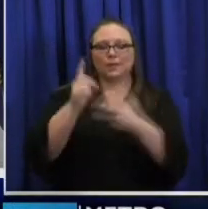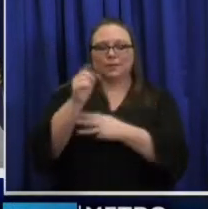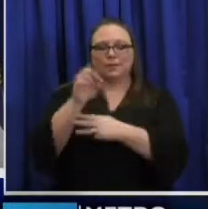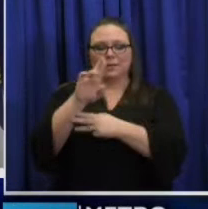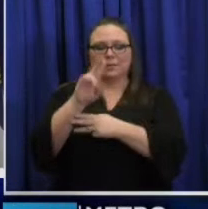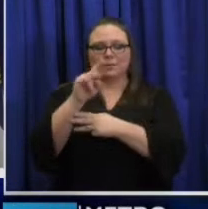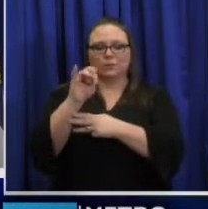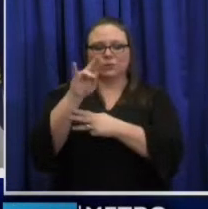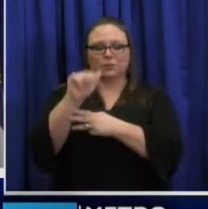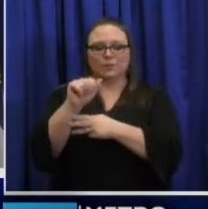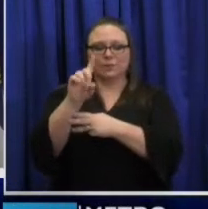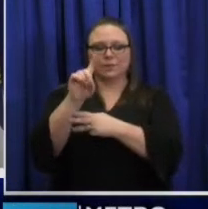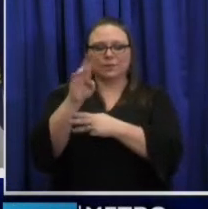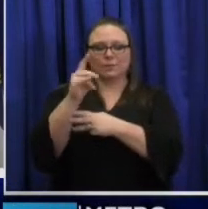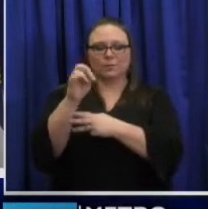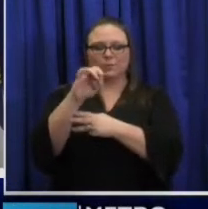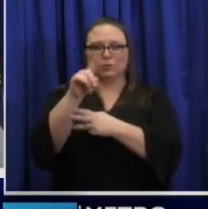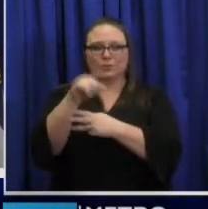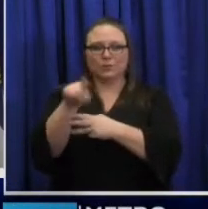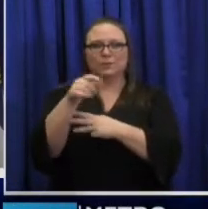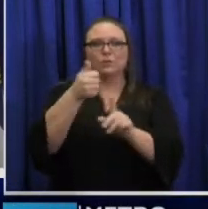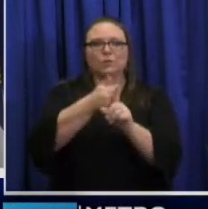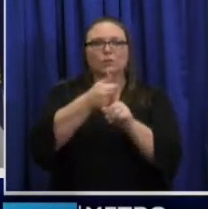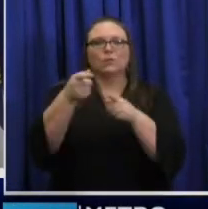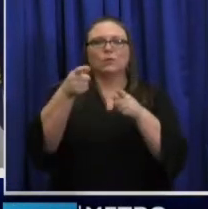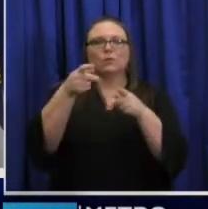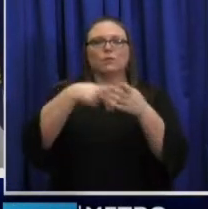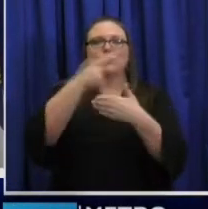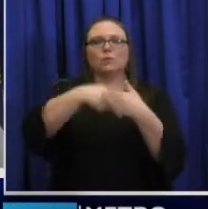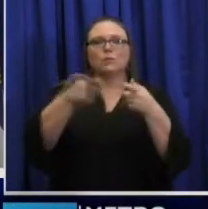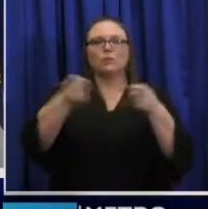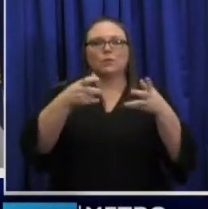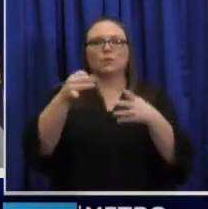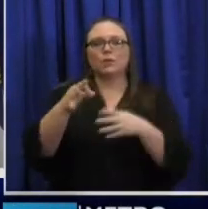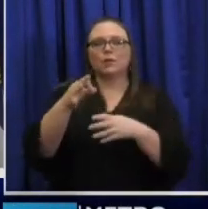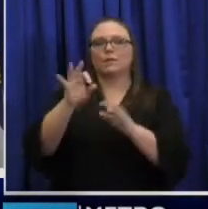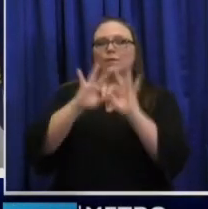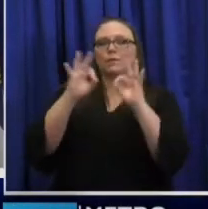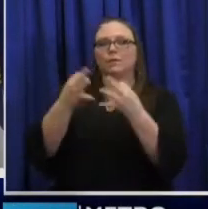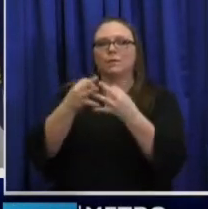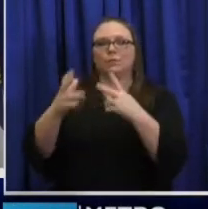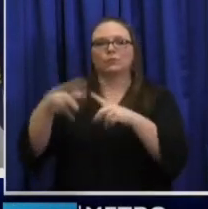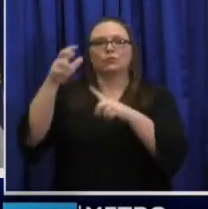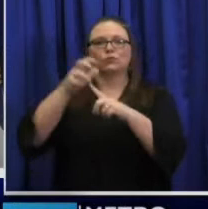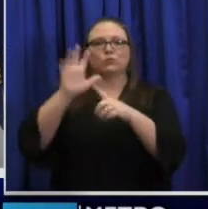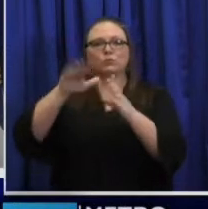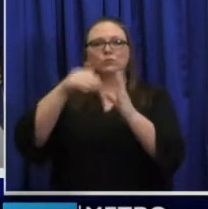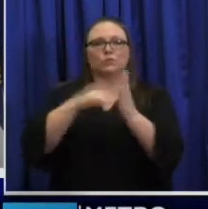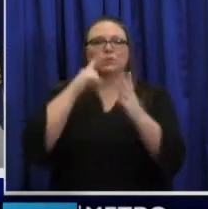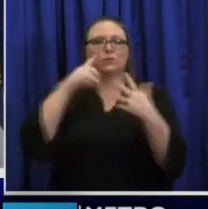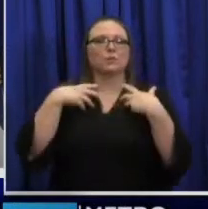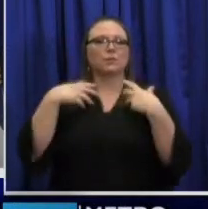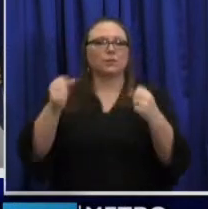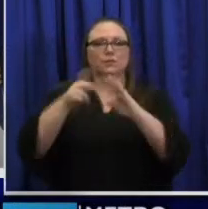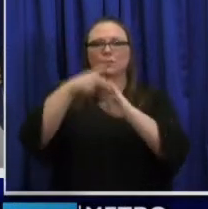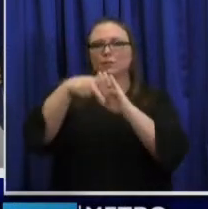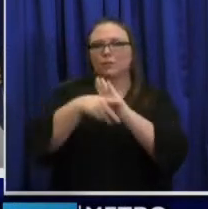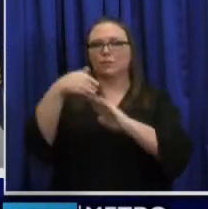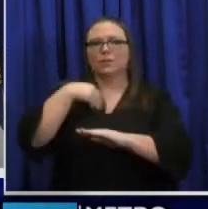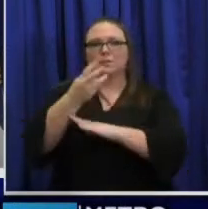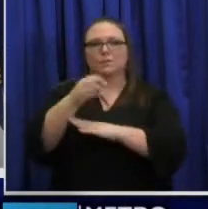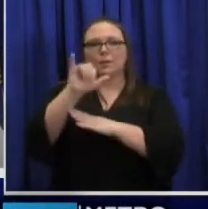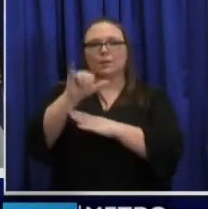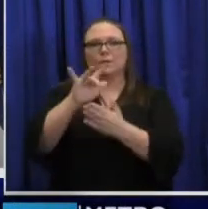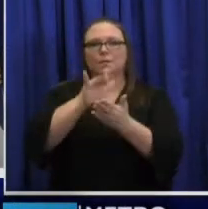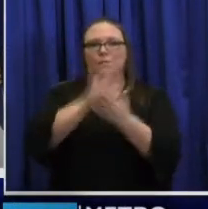Debermudez, Program Manager of the Family Champion Center for Health Policy at Meharry Medical